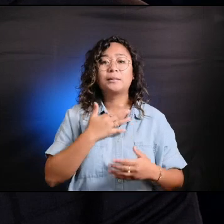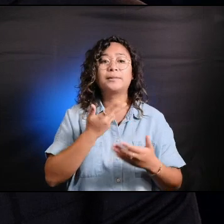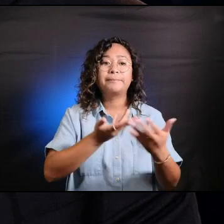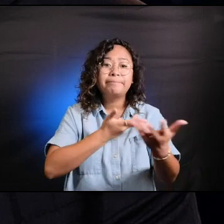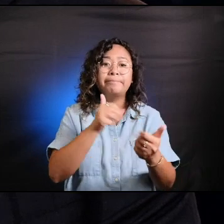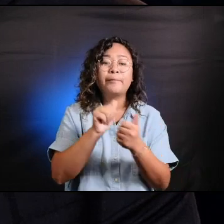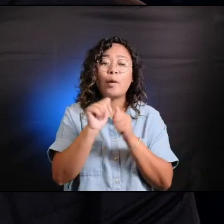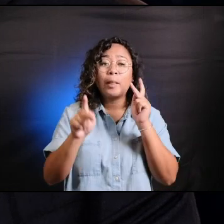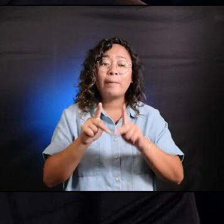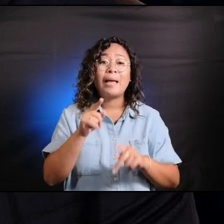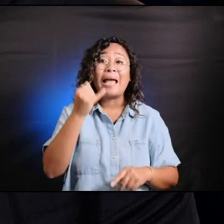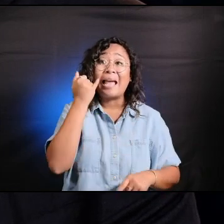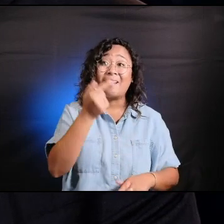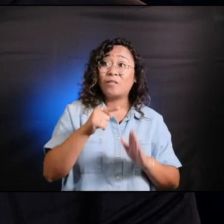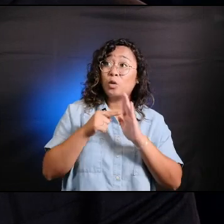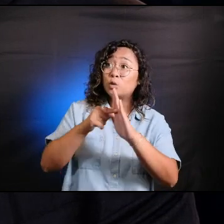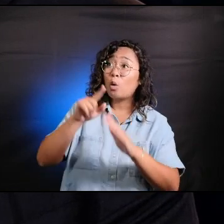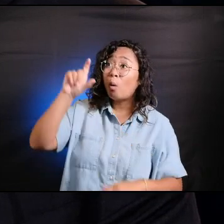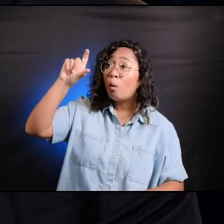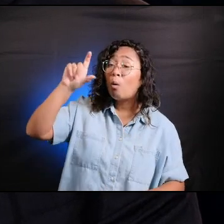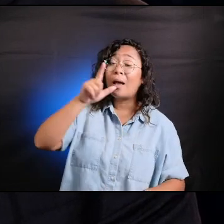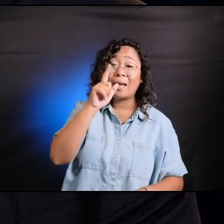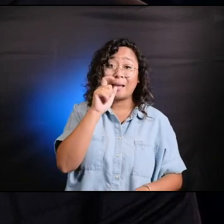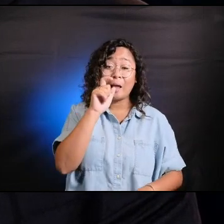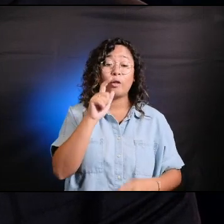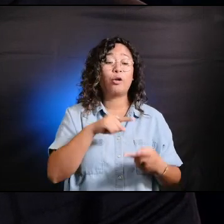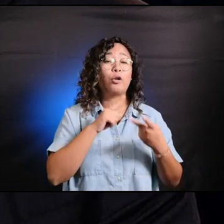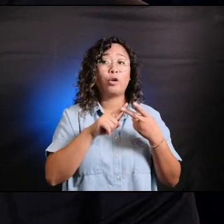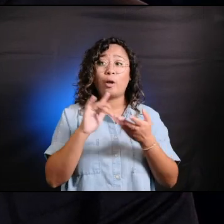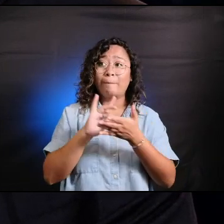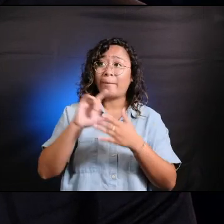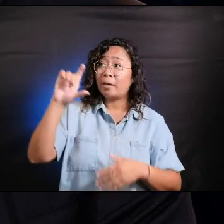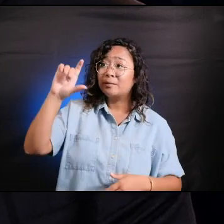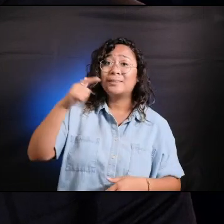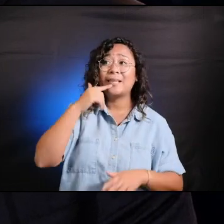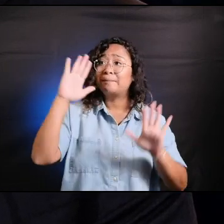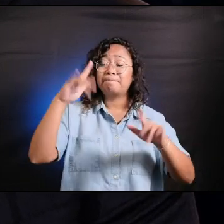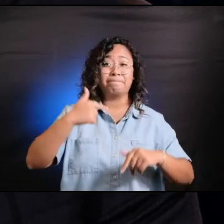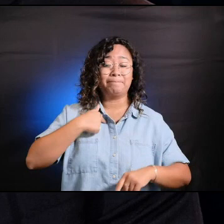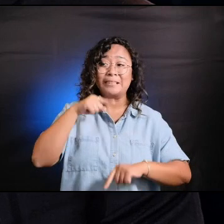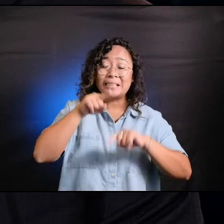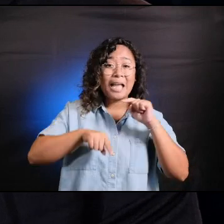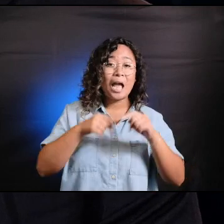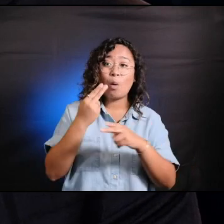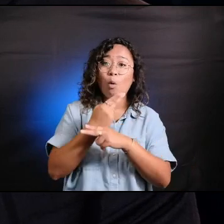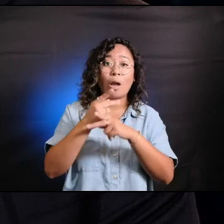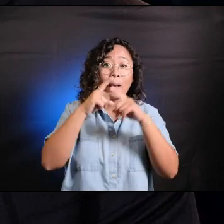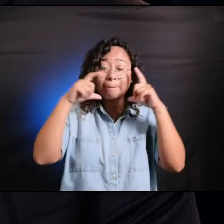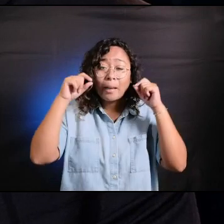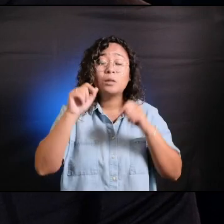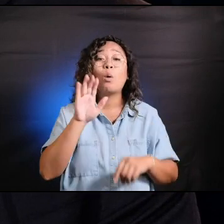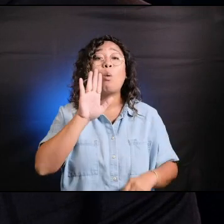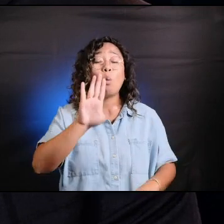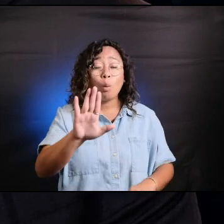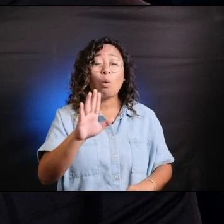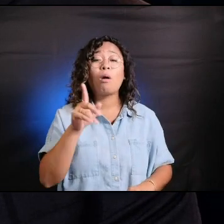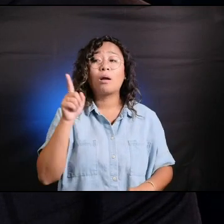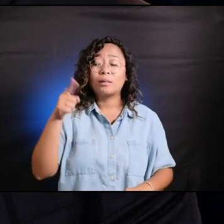people, whether they show their inhaler or their medication, letting them know that they cannot wear a mask or that they should get